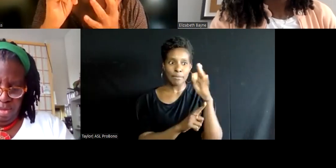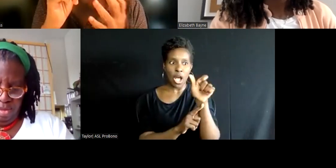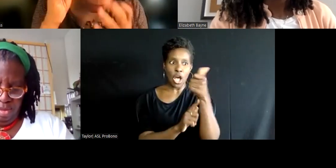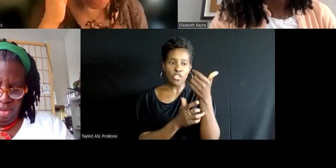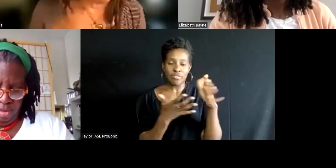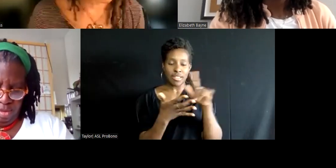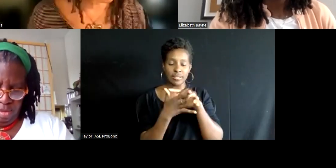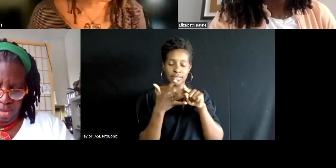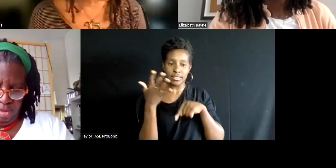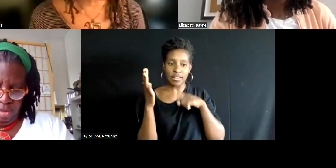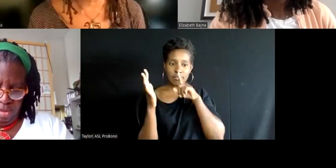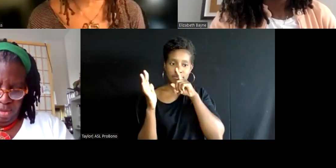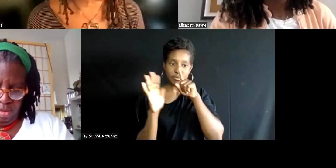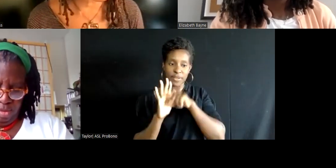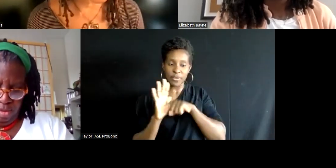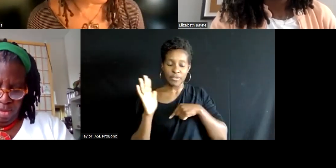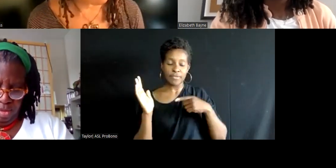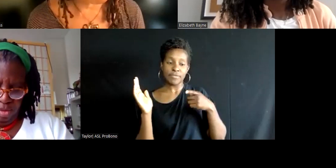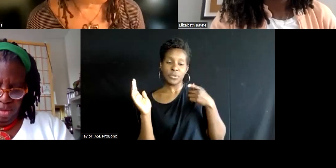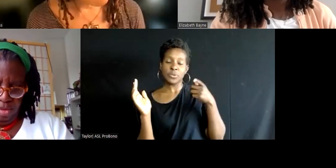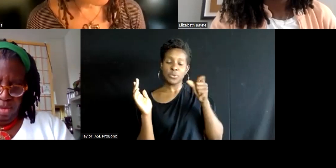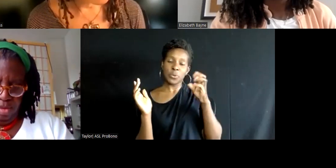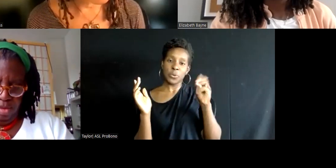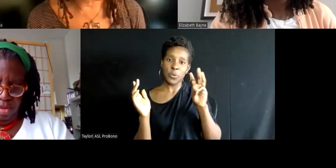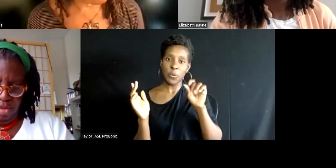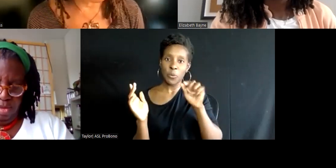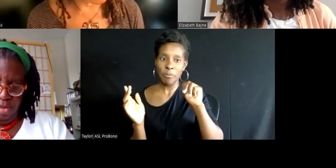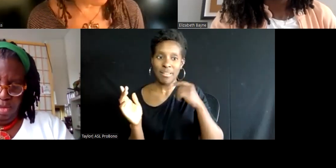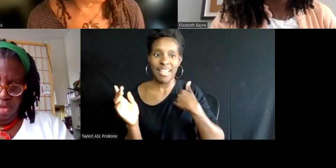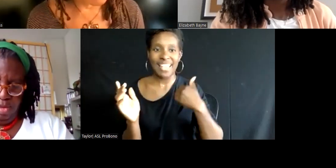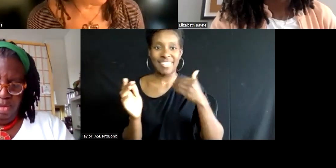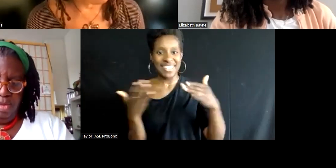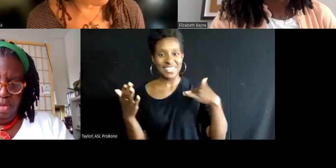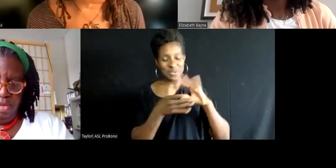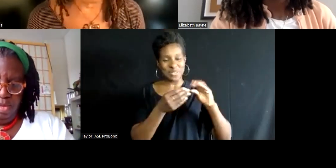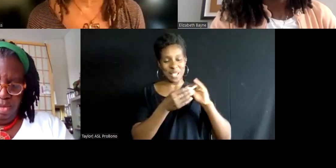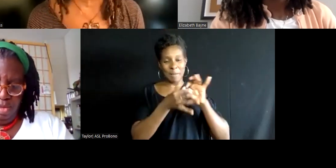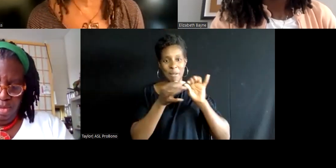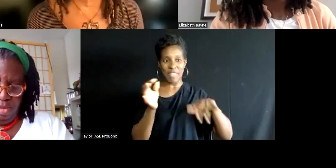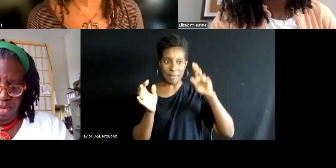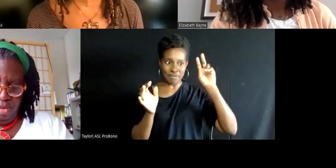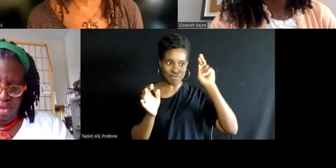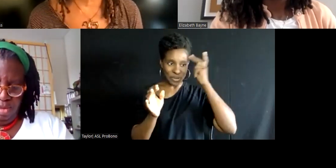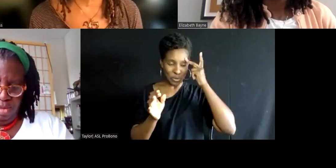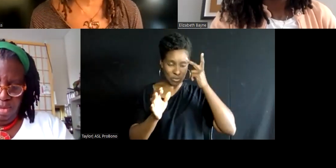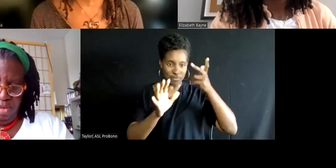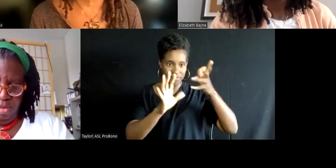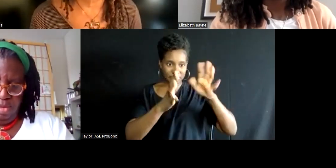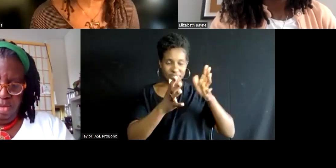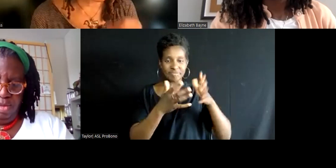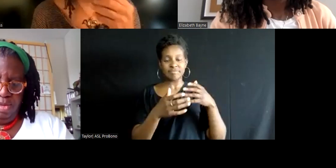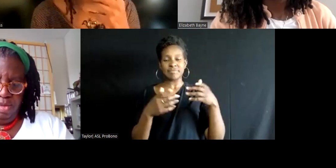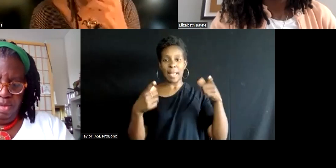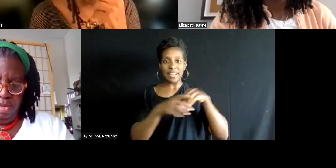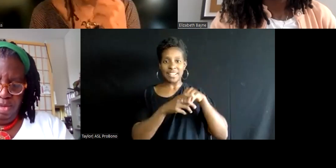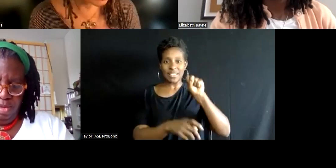So yeah, no, Wilhelmina was amazing. And is amazing. And we sort of became like sisters,